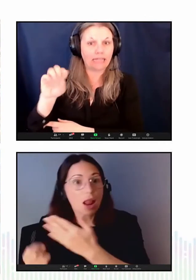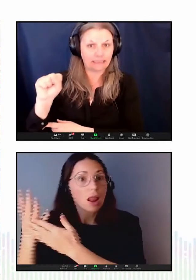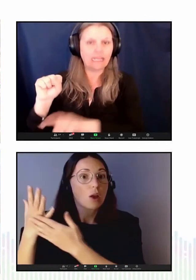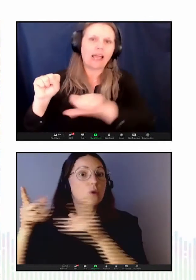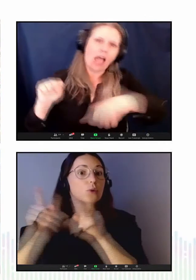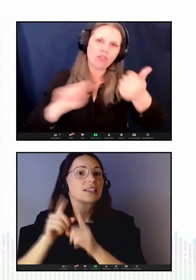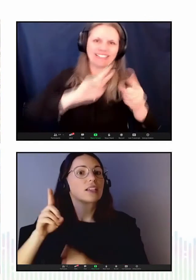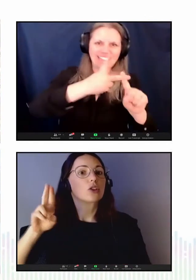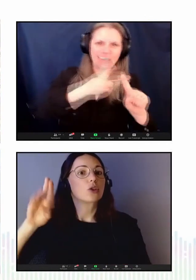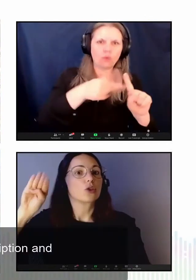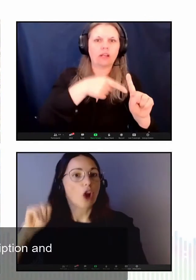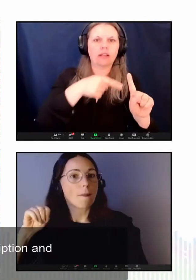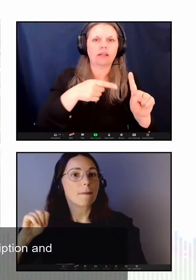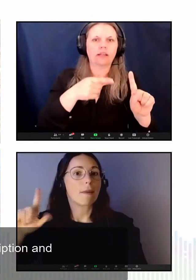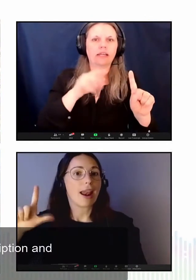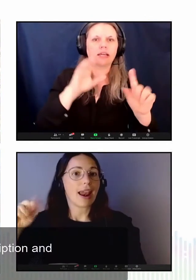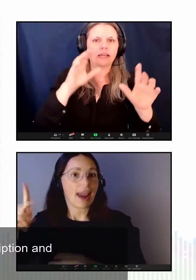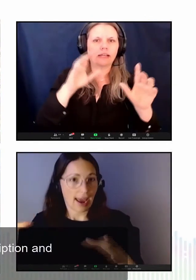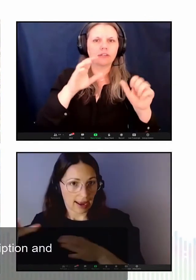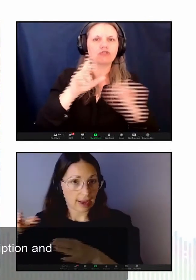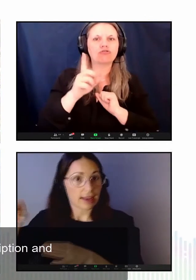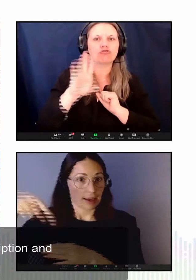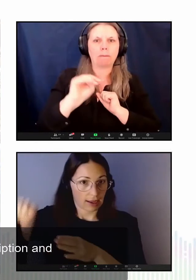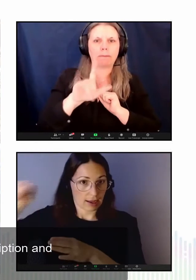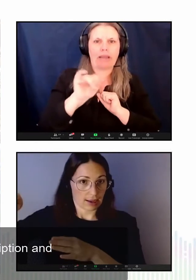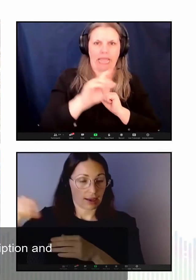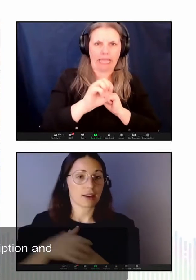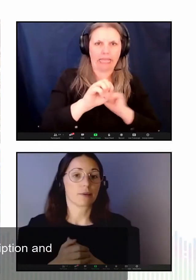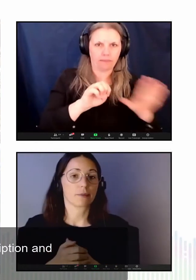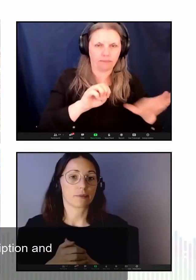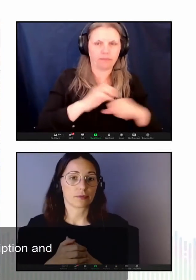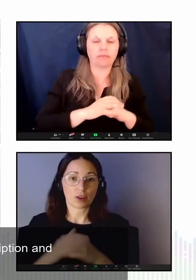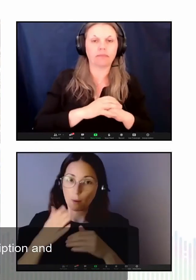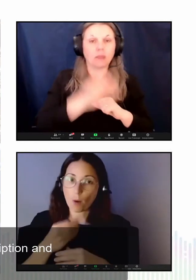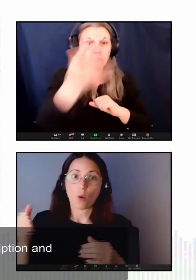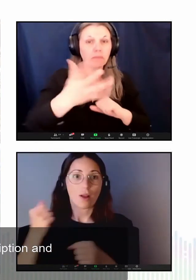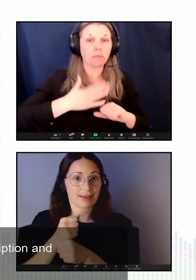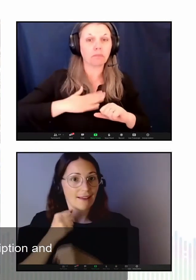is my former work is in the area of